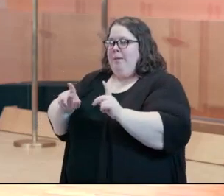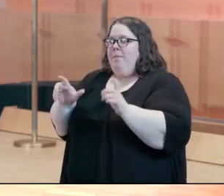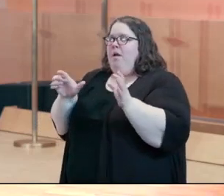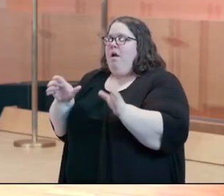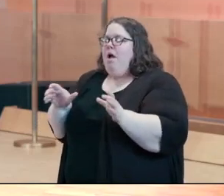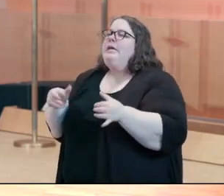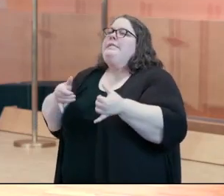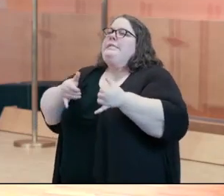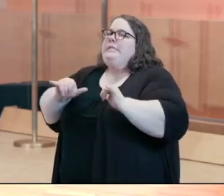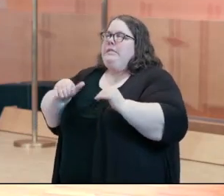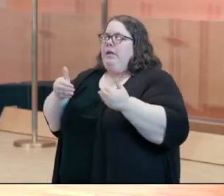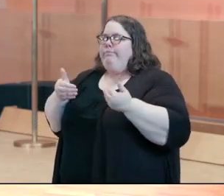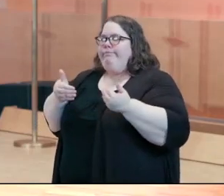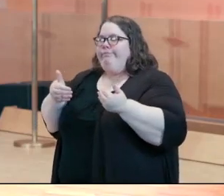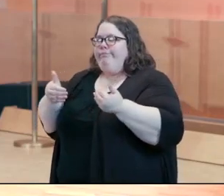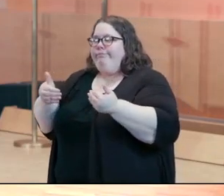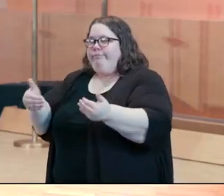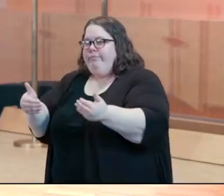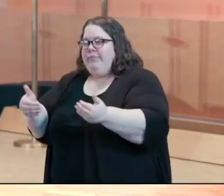it.